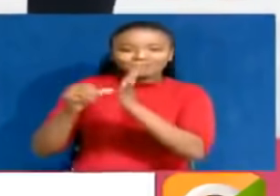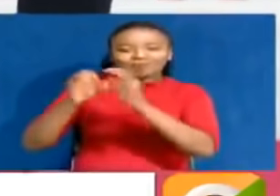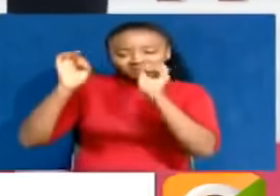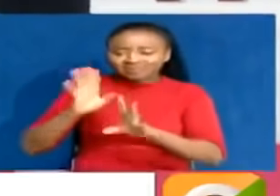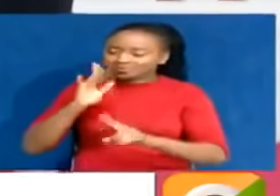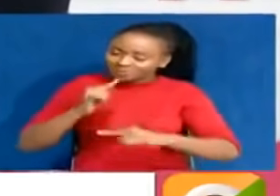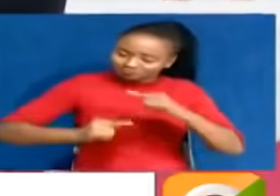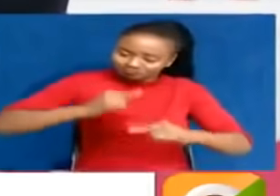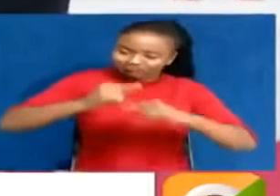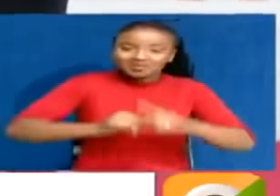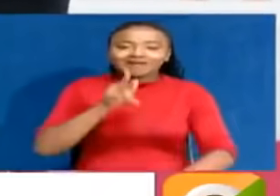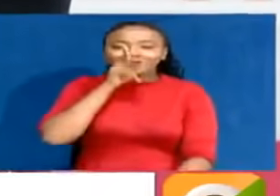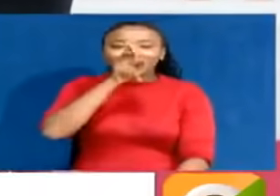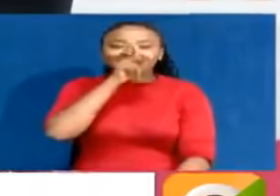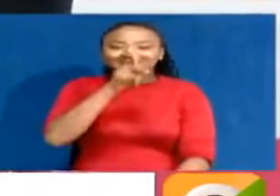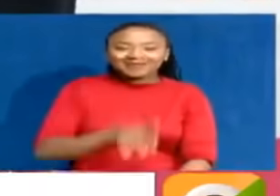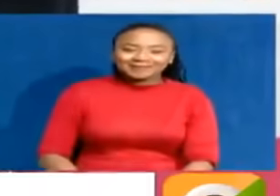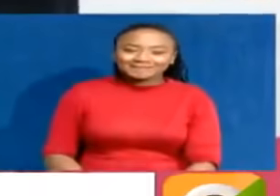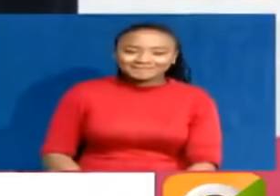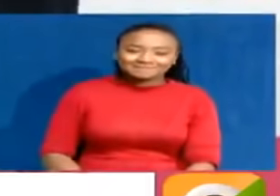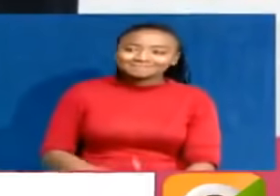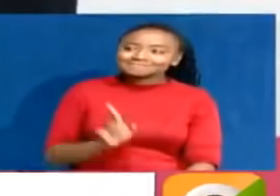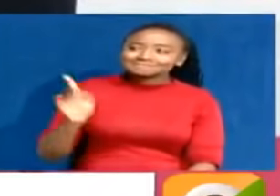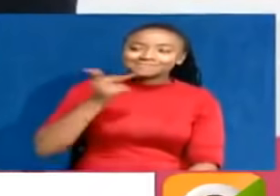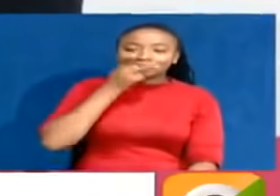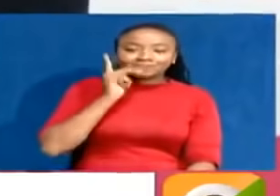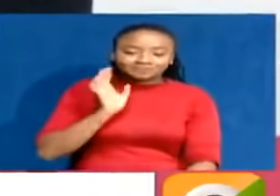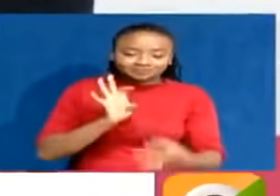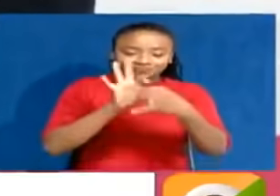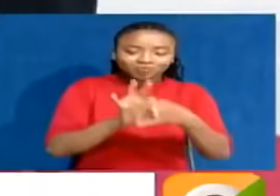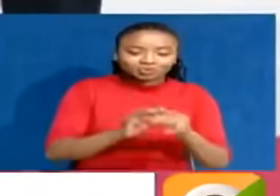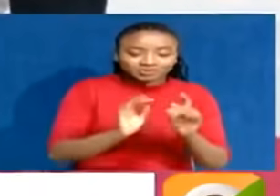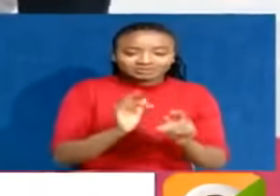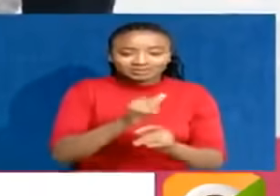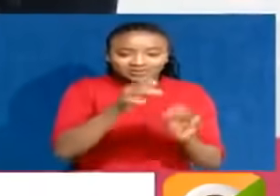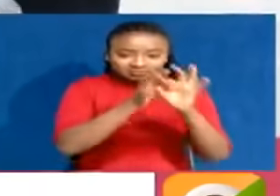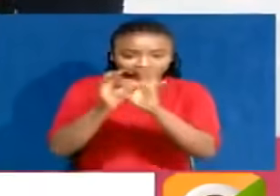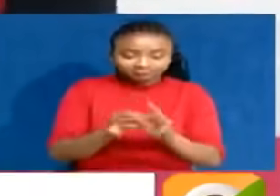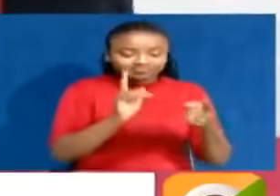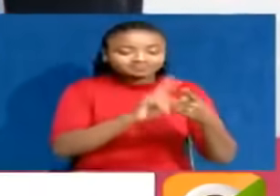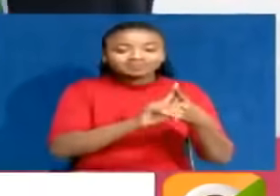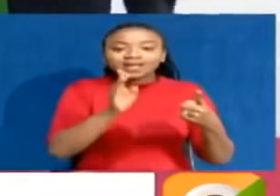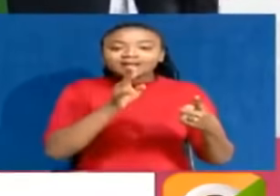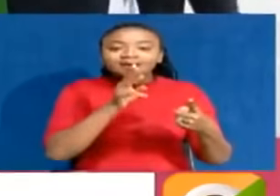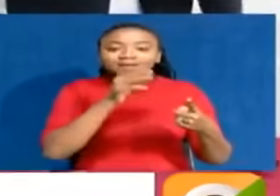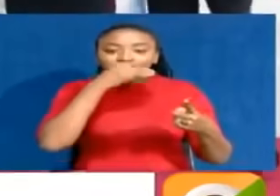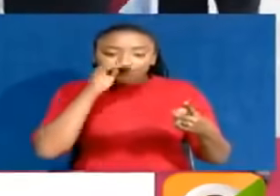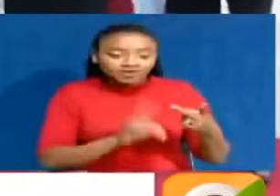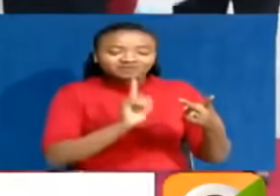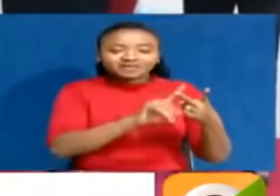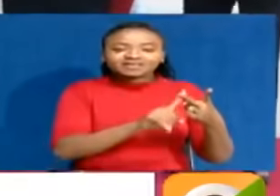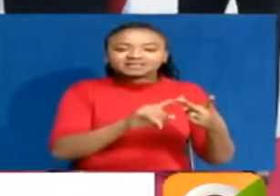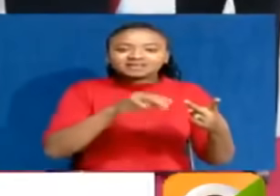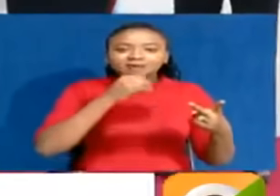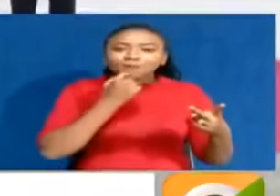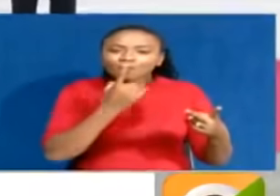The Wiper leader, who has since joined the One Kenya Alliance, comprising NC party leader Musalia Mudavadi, KANU's Gideon Moi,